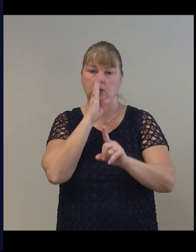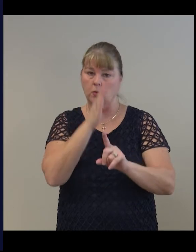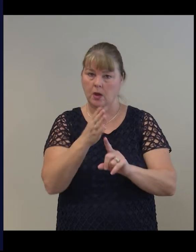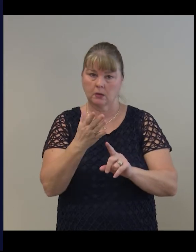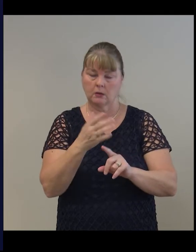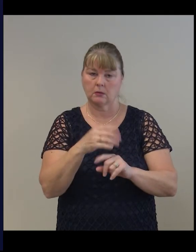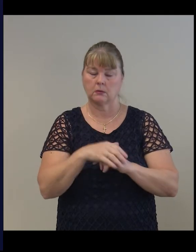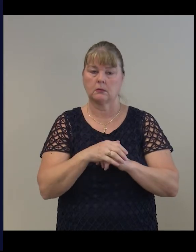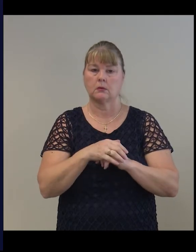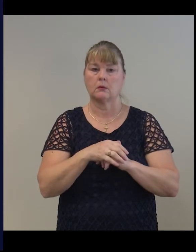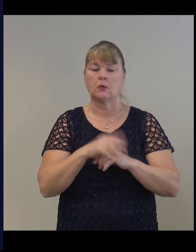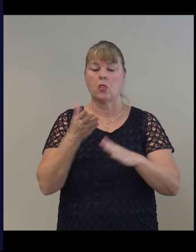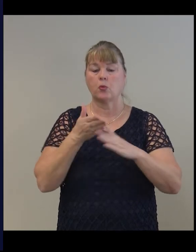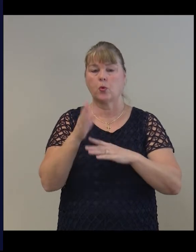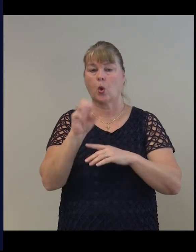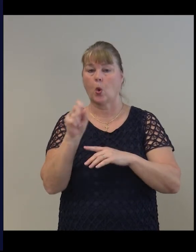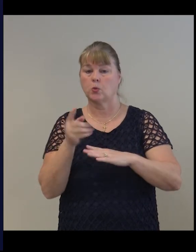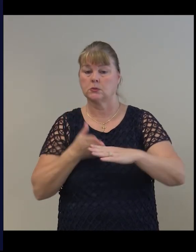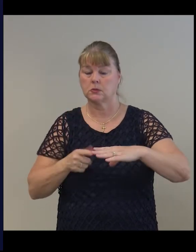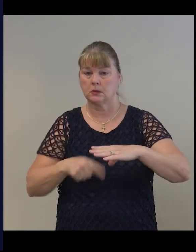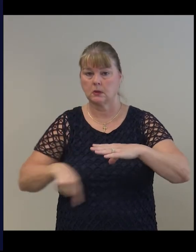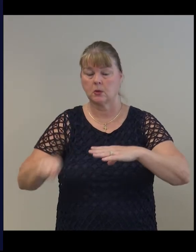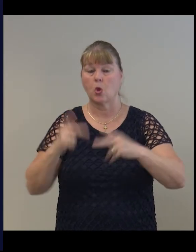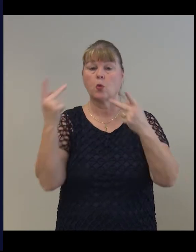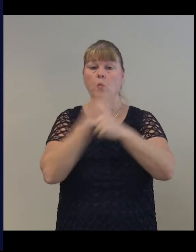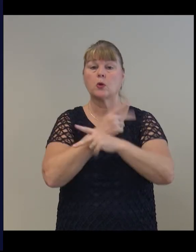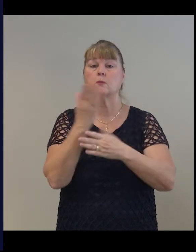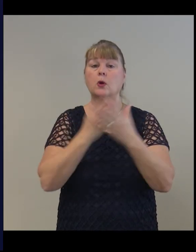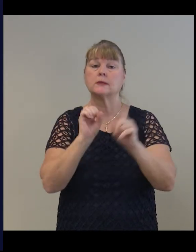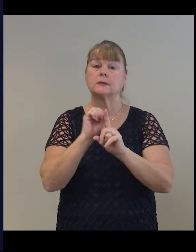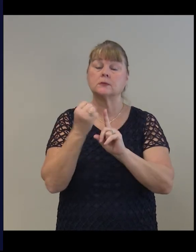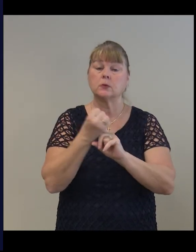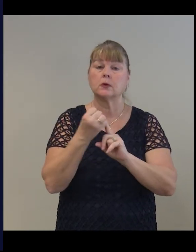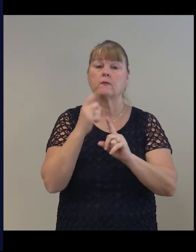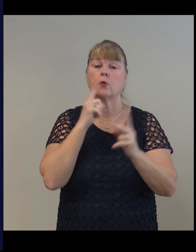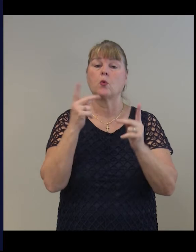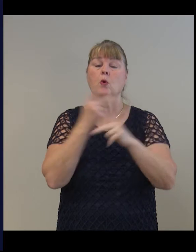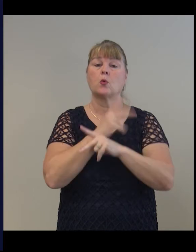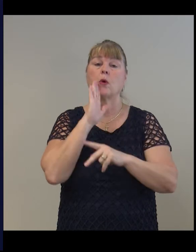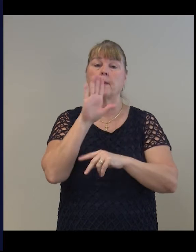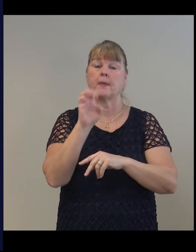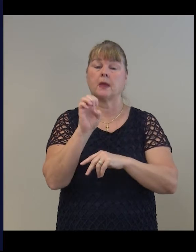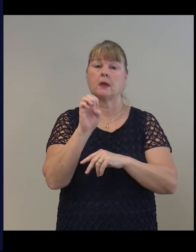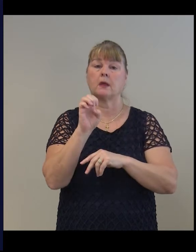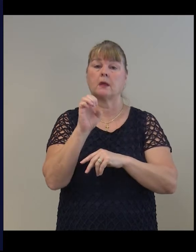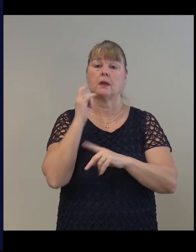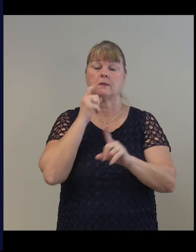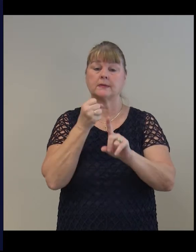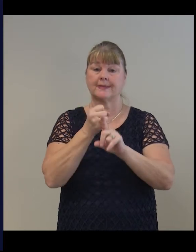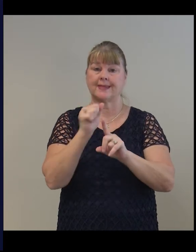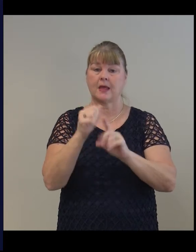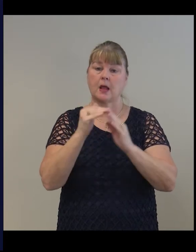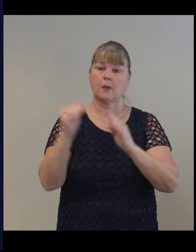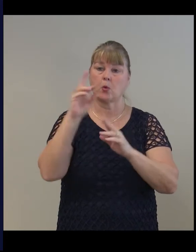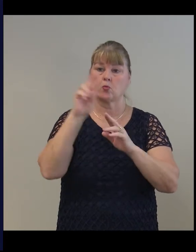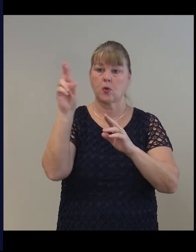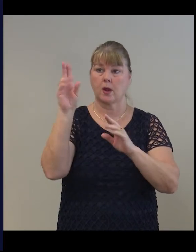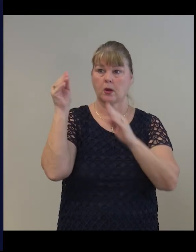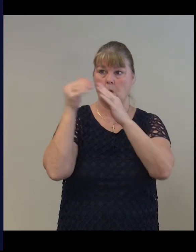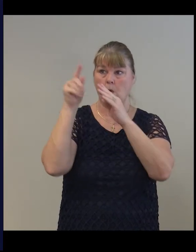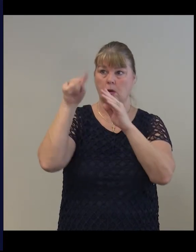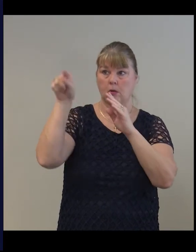storm surge is going to be if it hits in that upper right-hand quadrant or that front right-hand quadrant that we talked about earlier